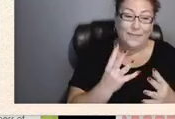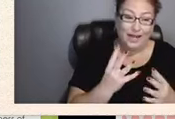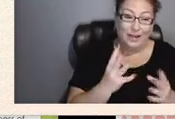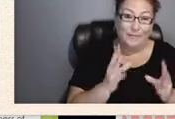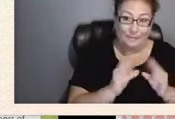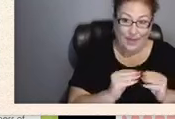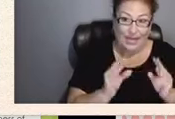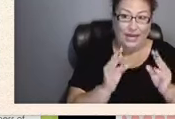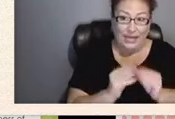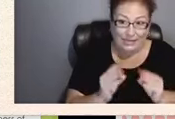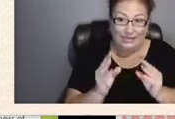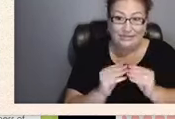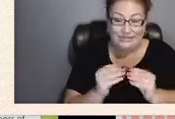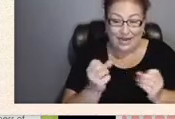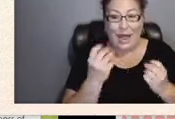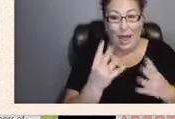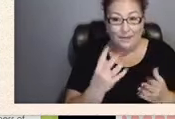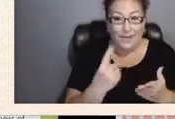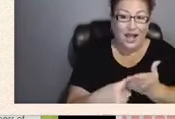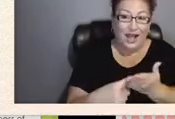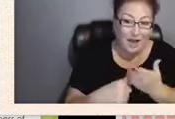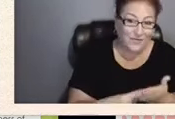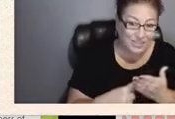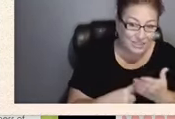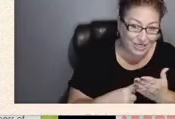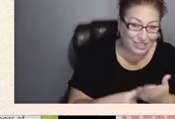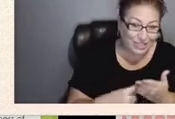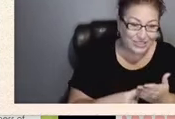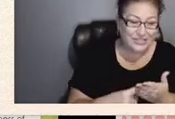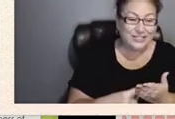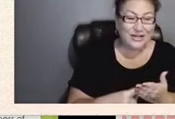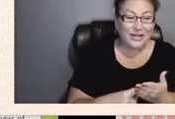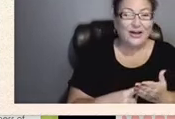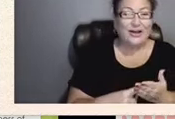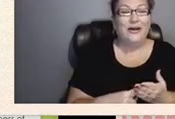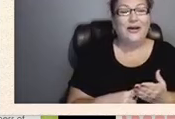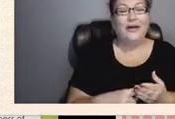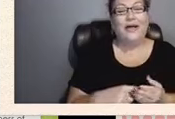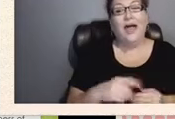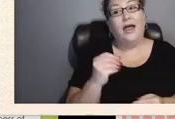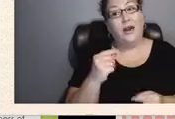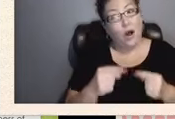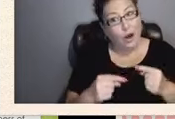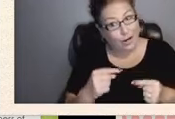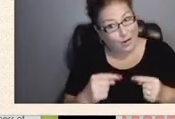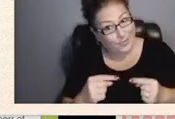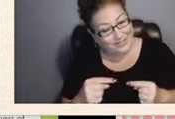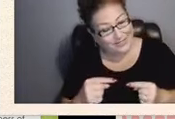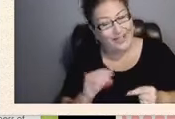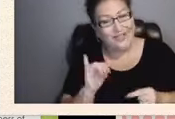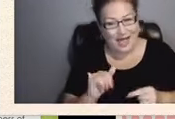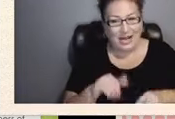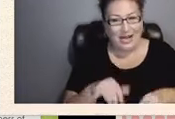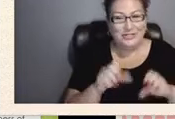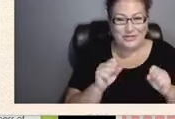how many conversations, dare I say arguments, that it took to get to a